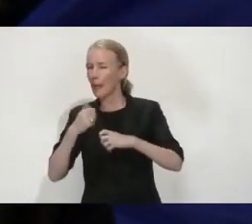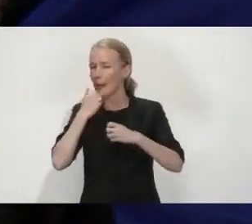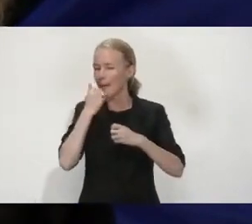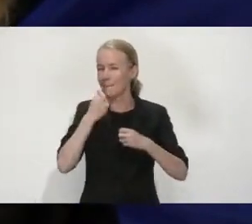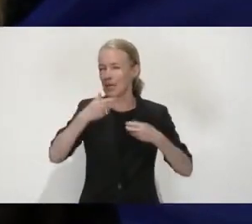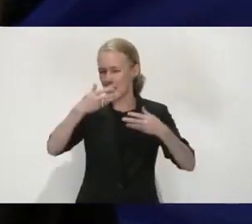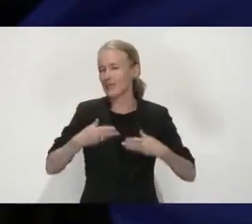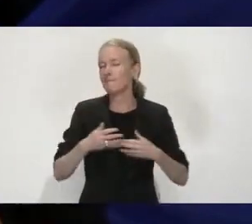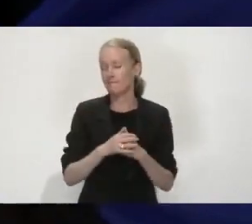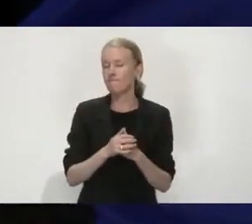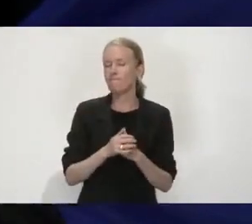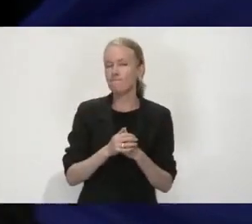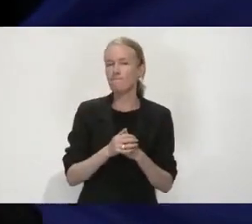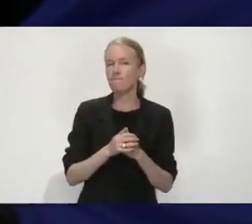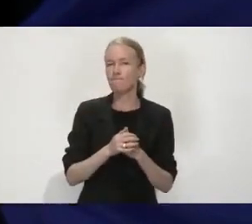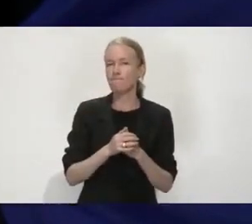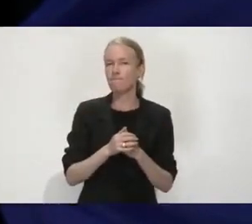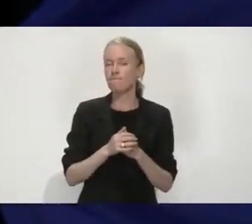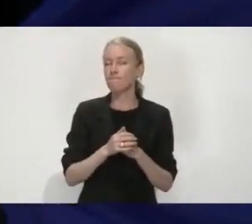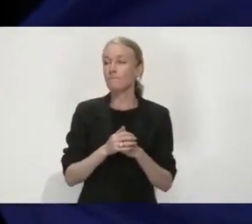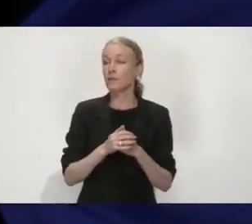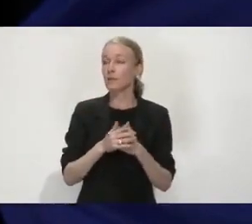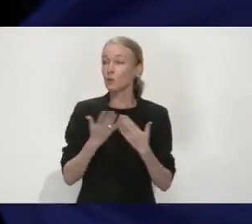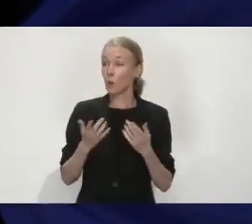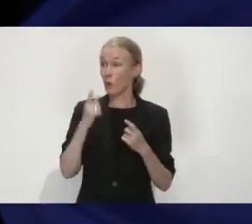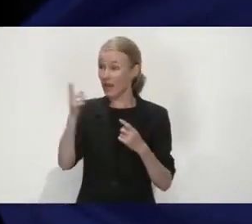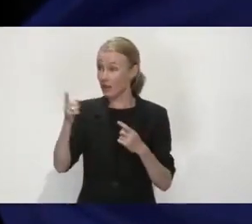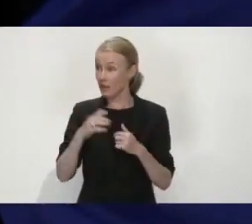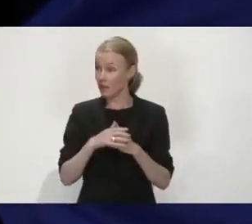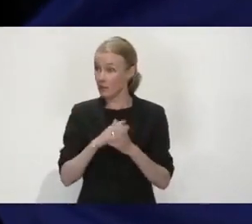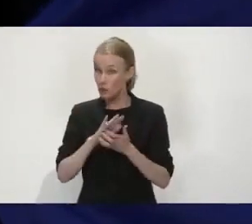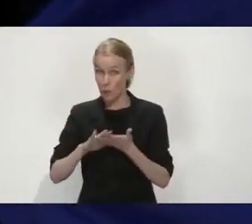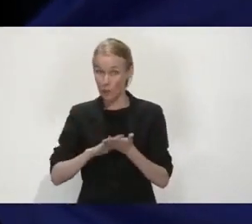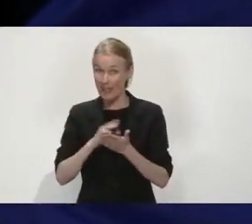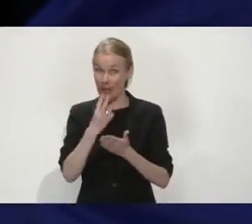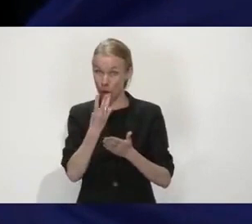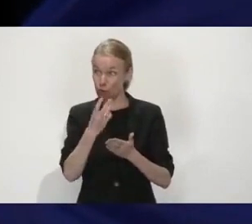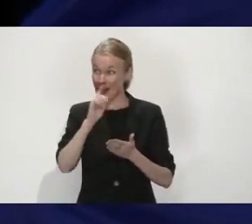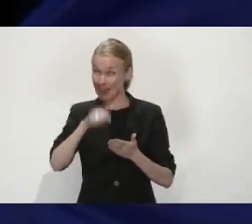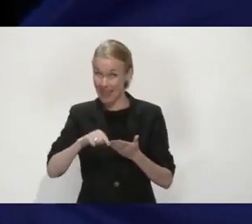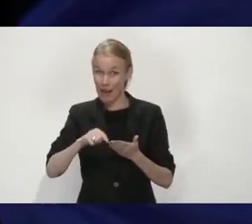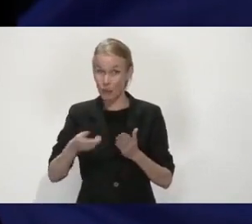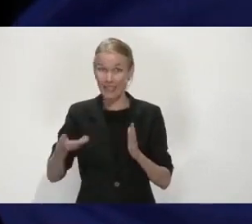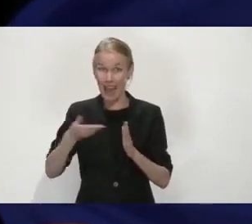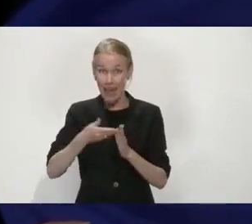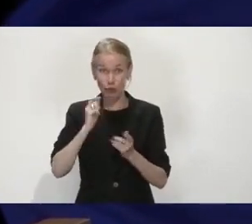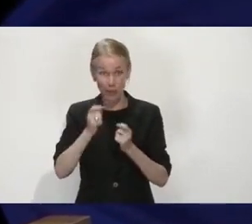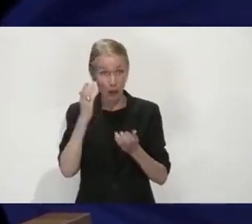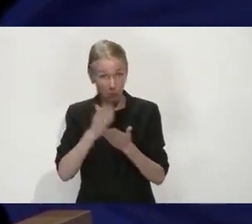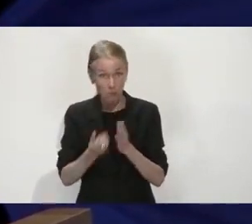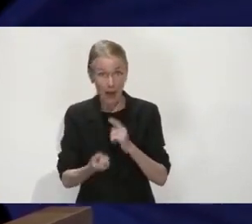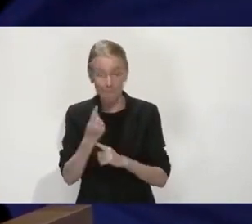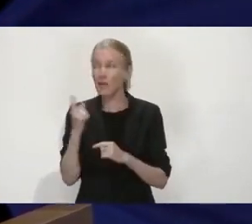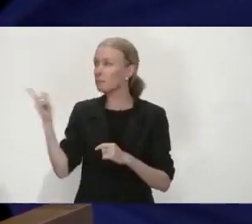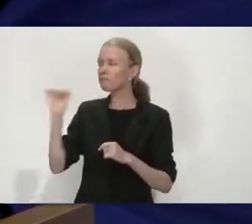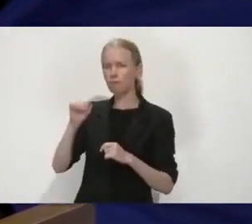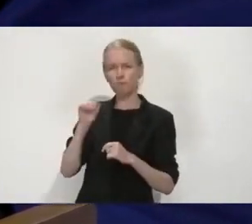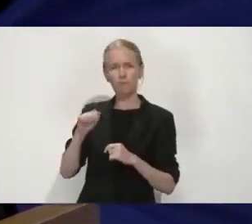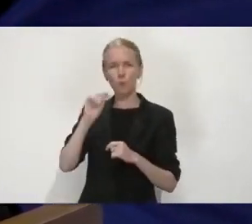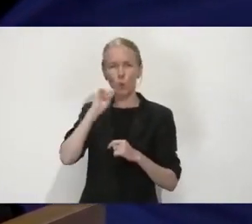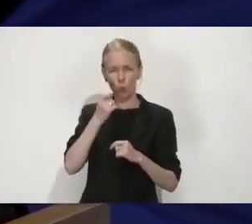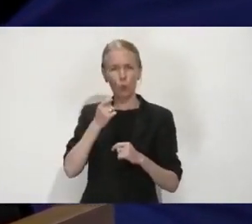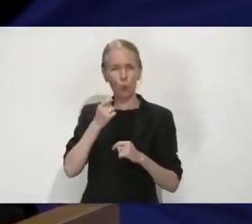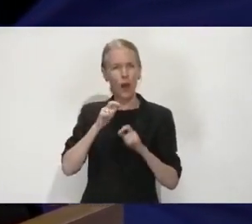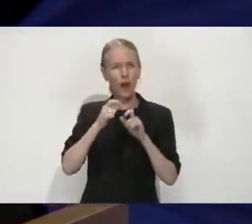and done some reconciliations. But look, we're happy to give you. The tests have We're definitely happy to been give done. you the numbers. The